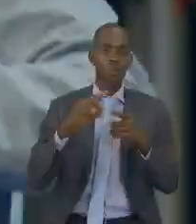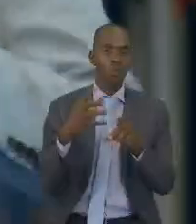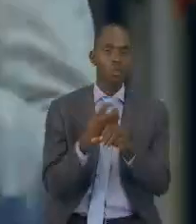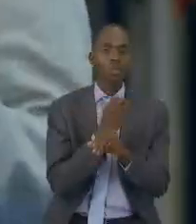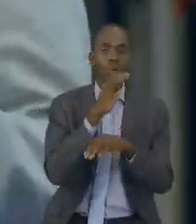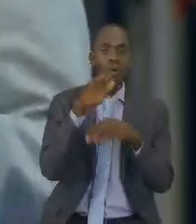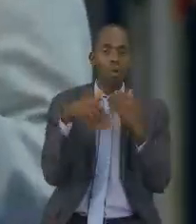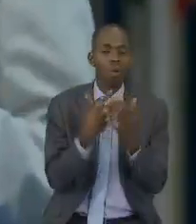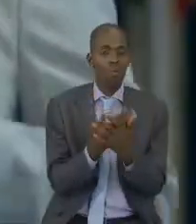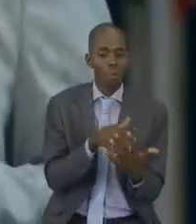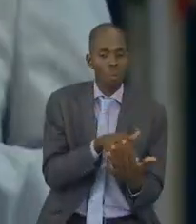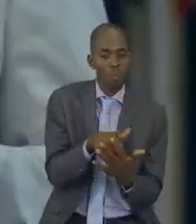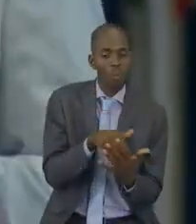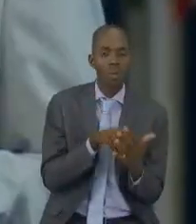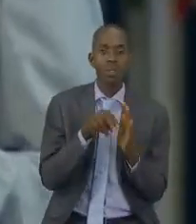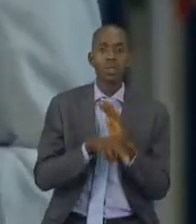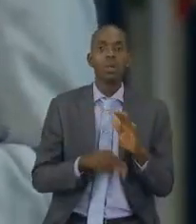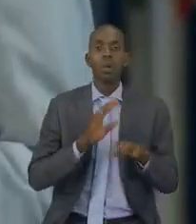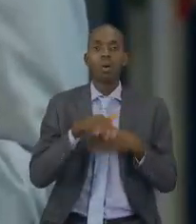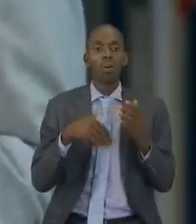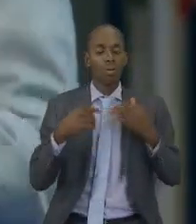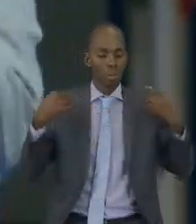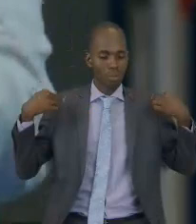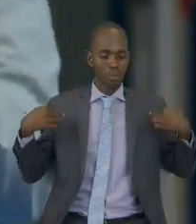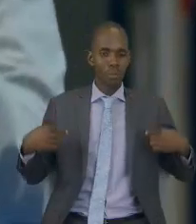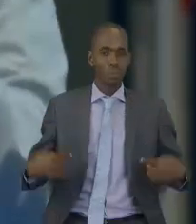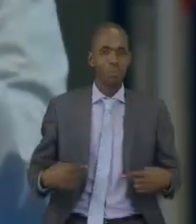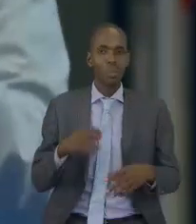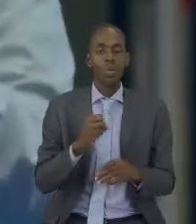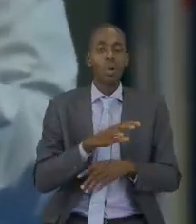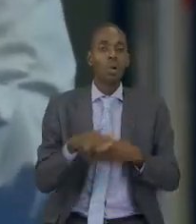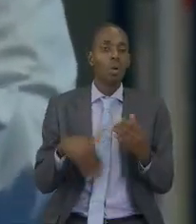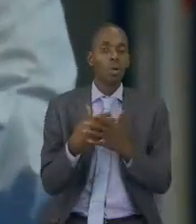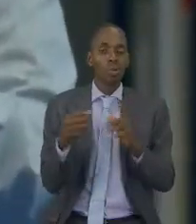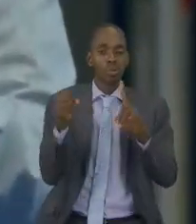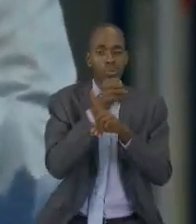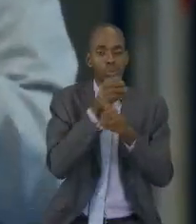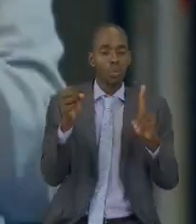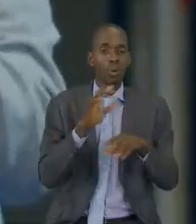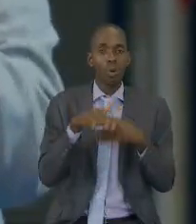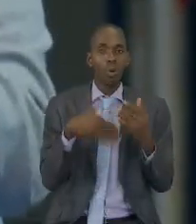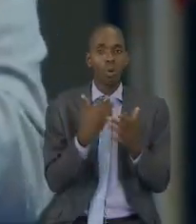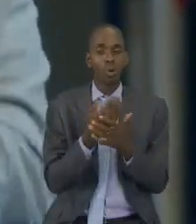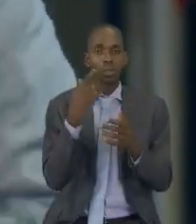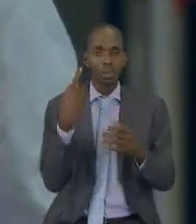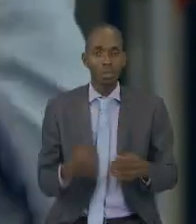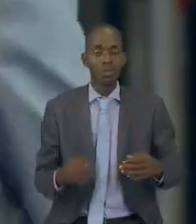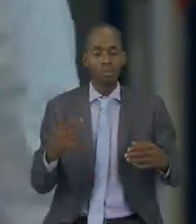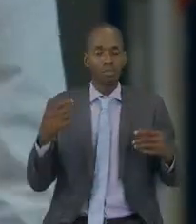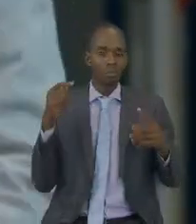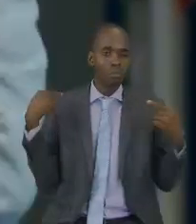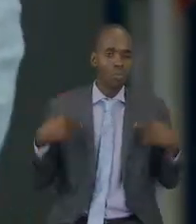the feebleness and all the pain and all the attack, all the affliction away from